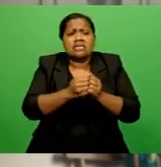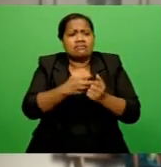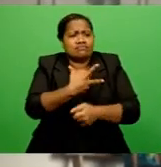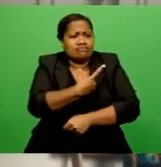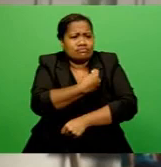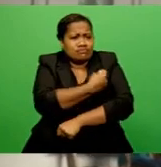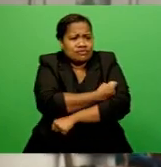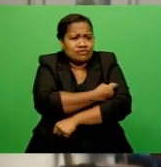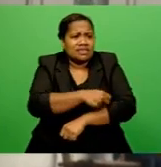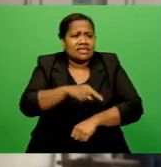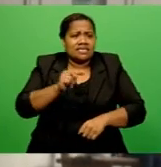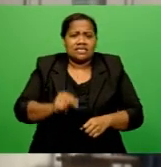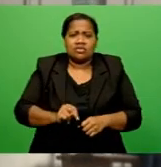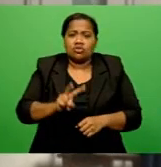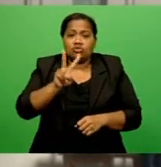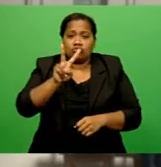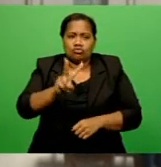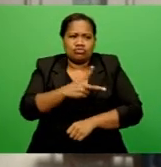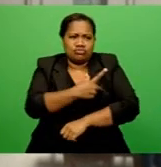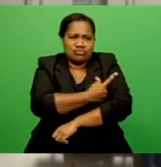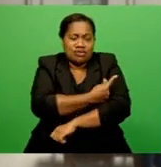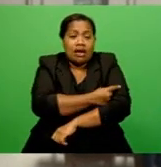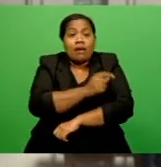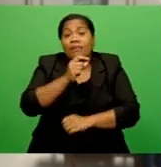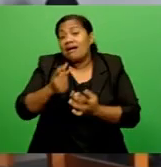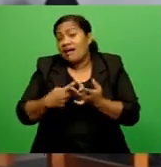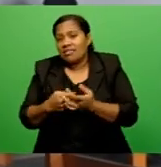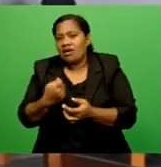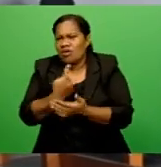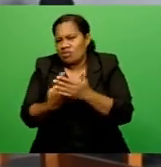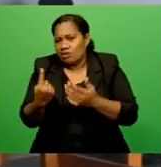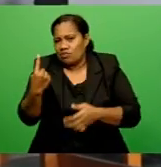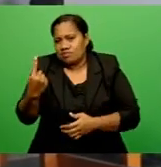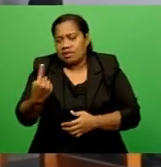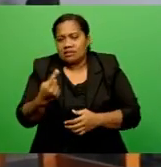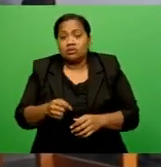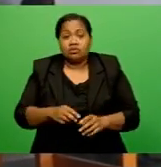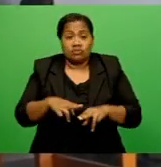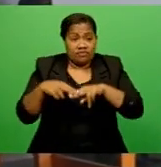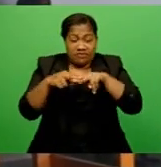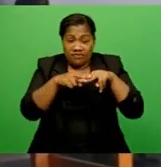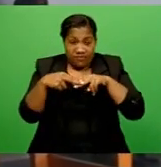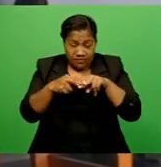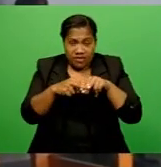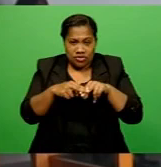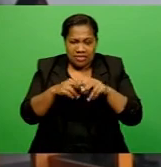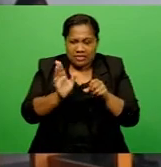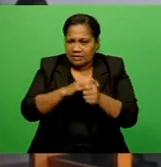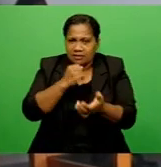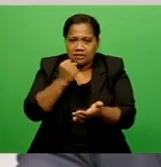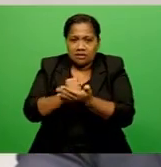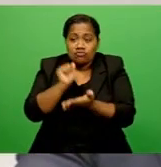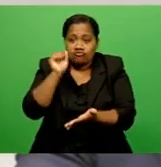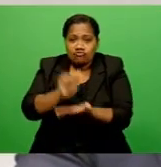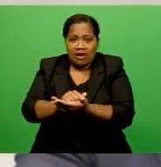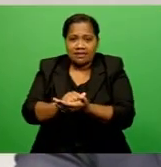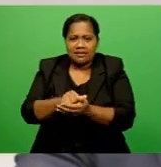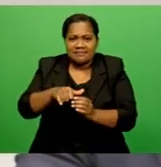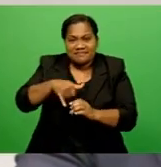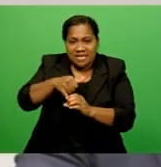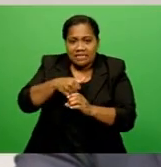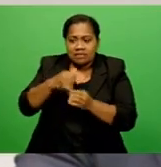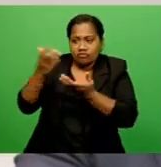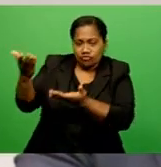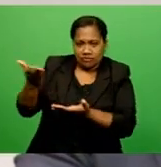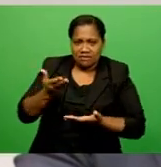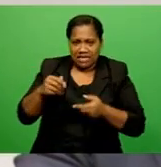and others require only 1 jab, adding to Fiji's cautious approach in ensuring the right medicine is brought in.